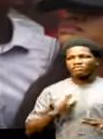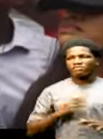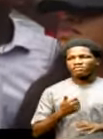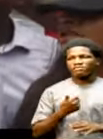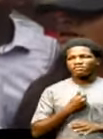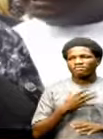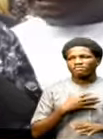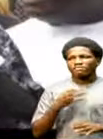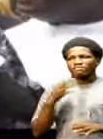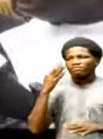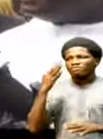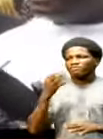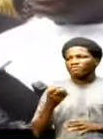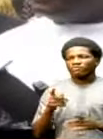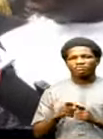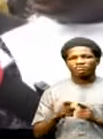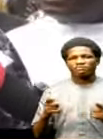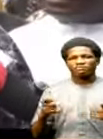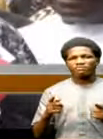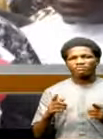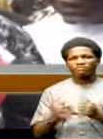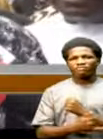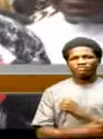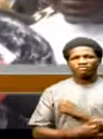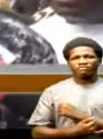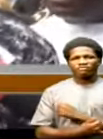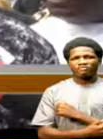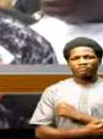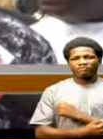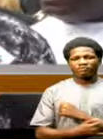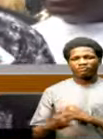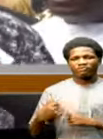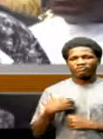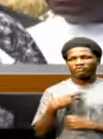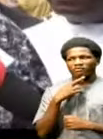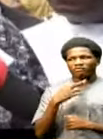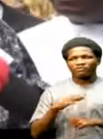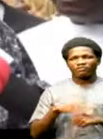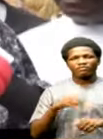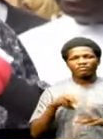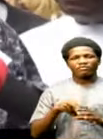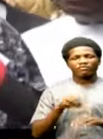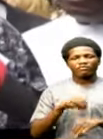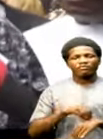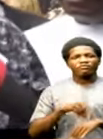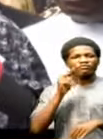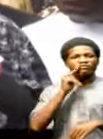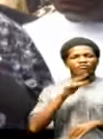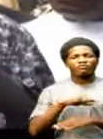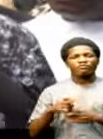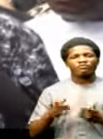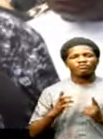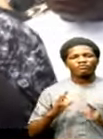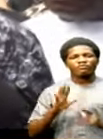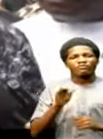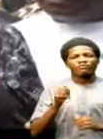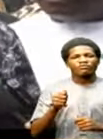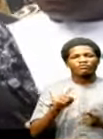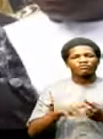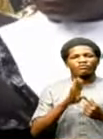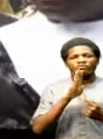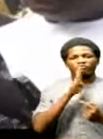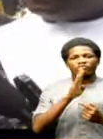of this great country. We are calling on Nigerians. They should not allow themselves to be